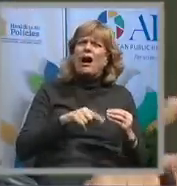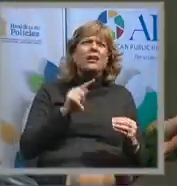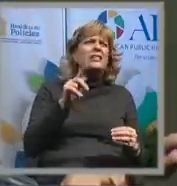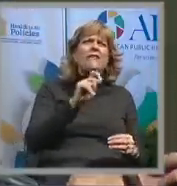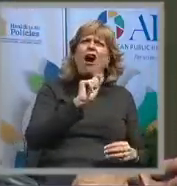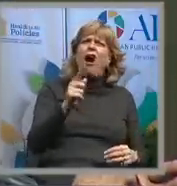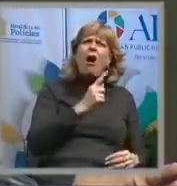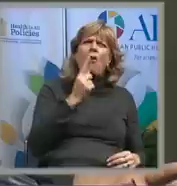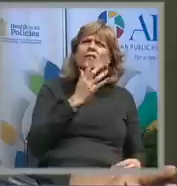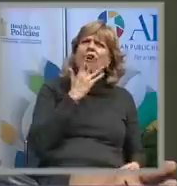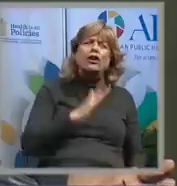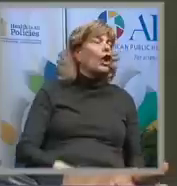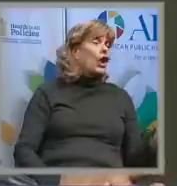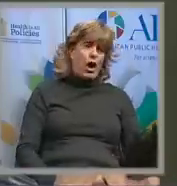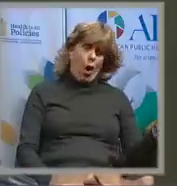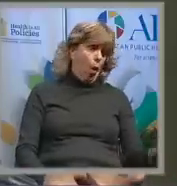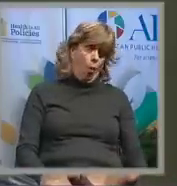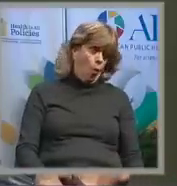been in color.